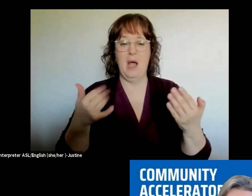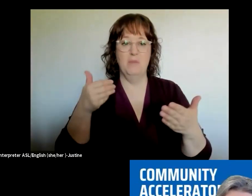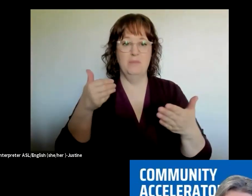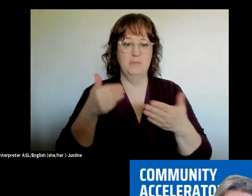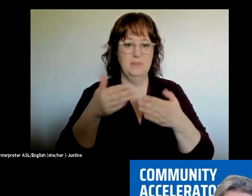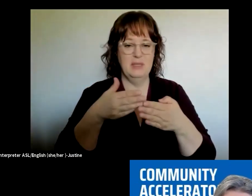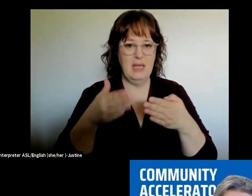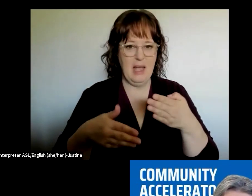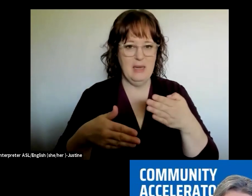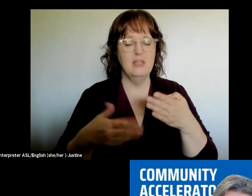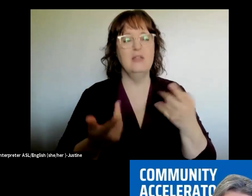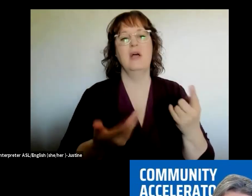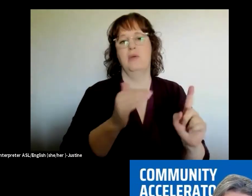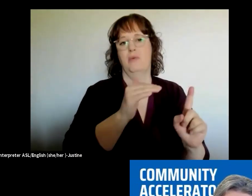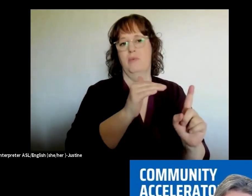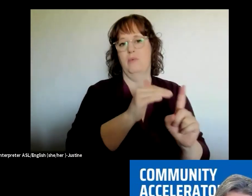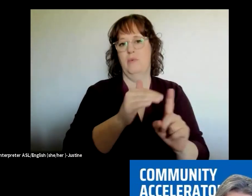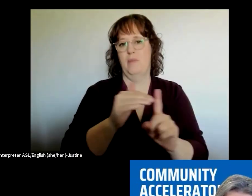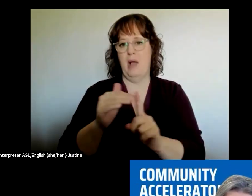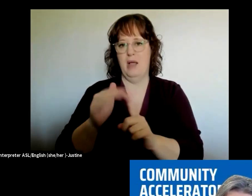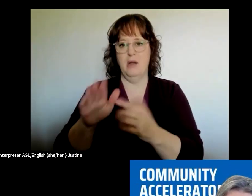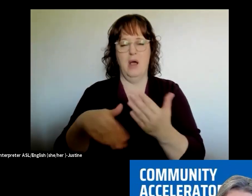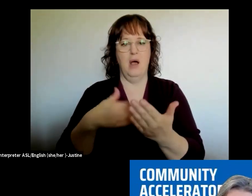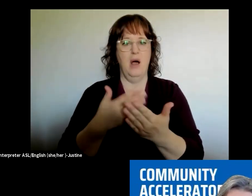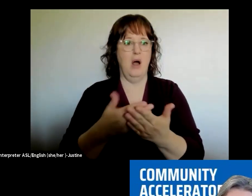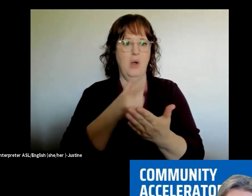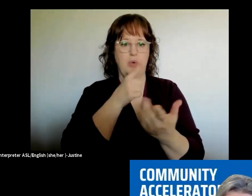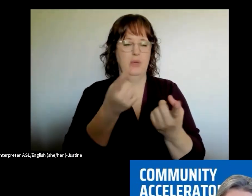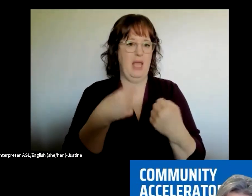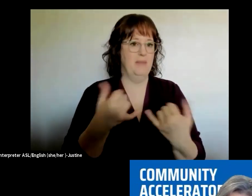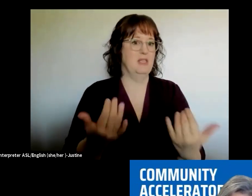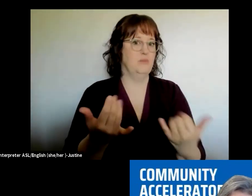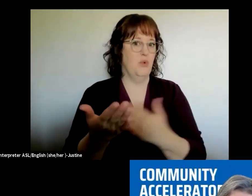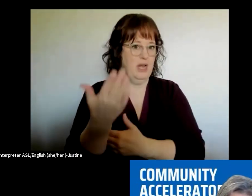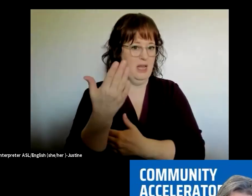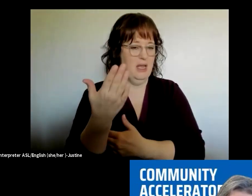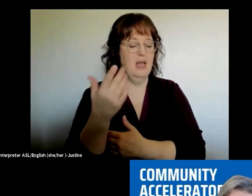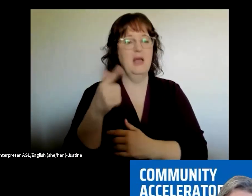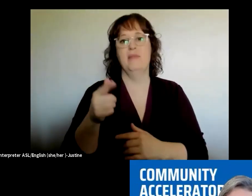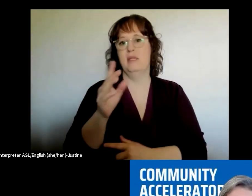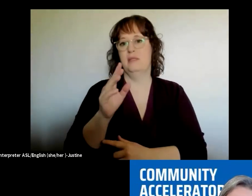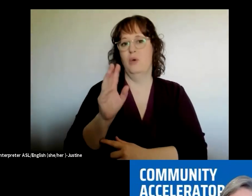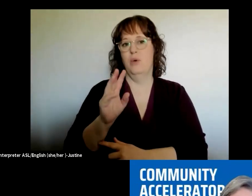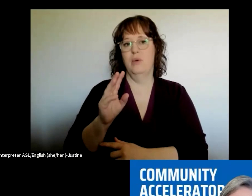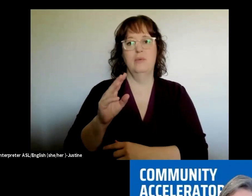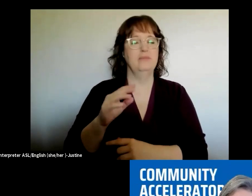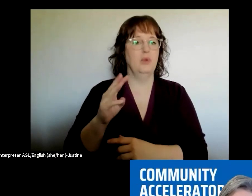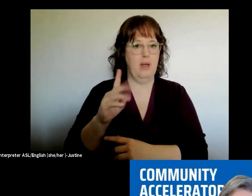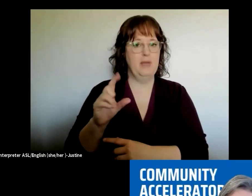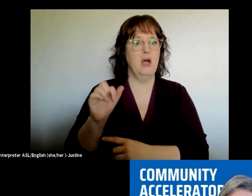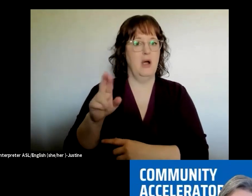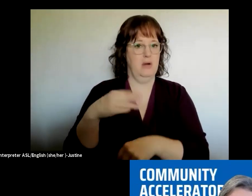to remind everybody who was able to make it this morning that the webinar has been recorded, and we will